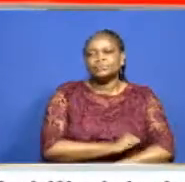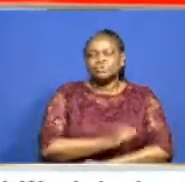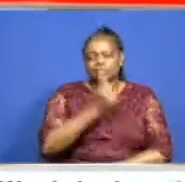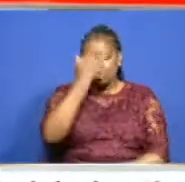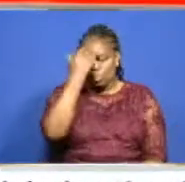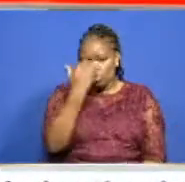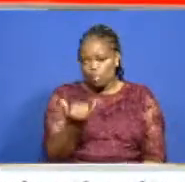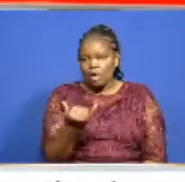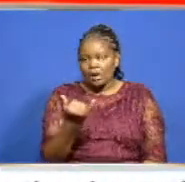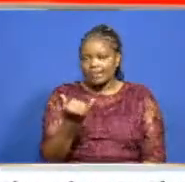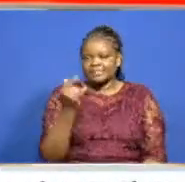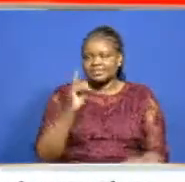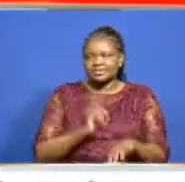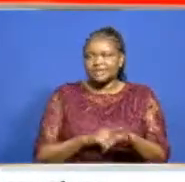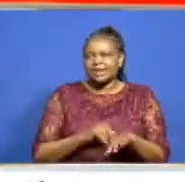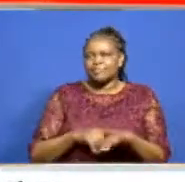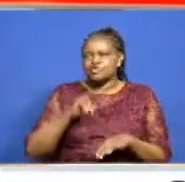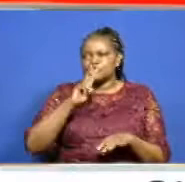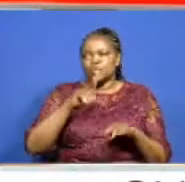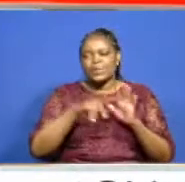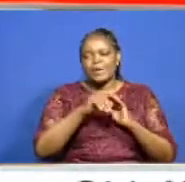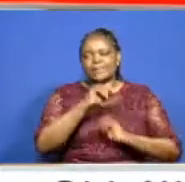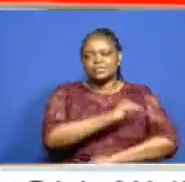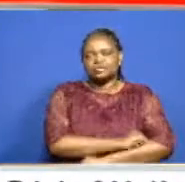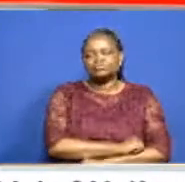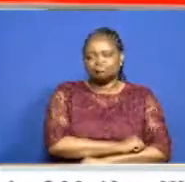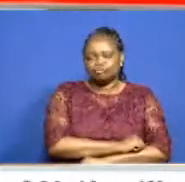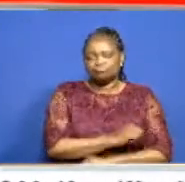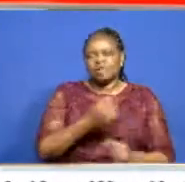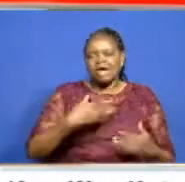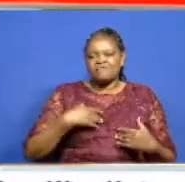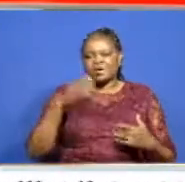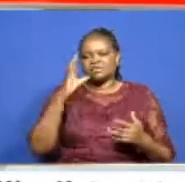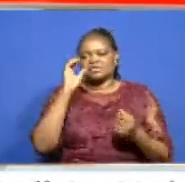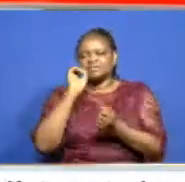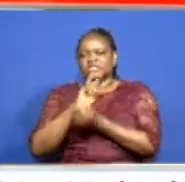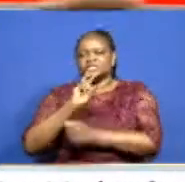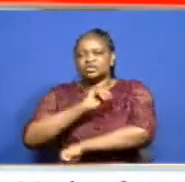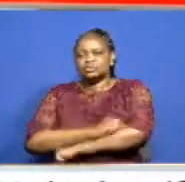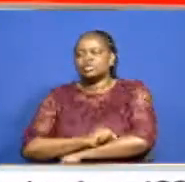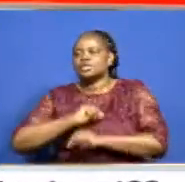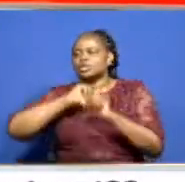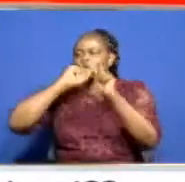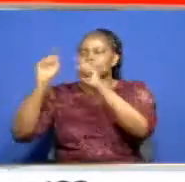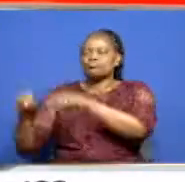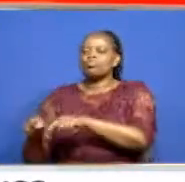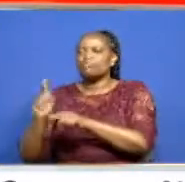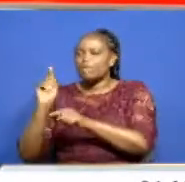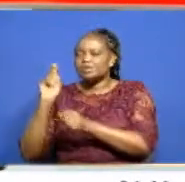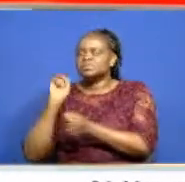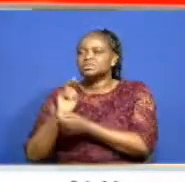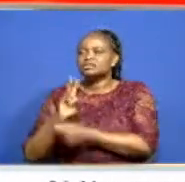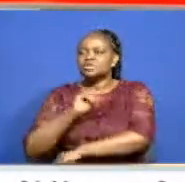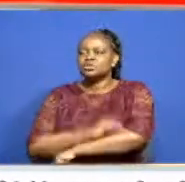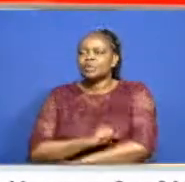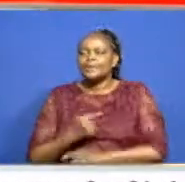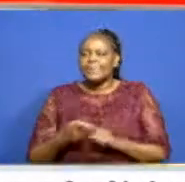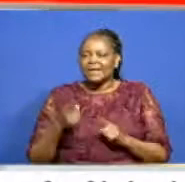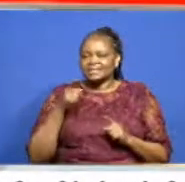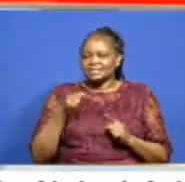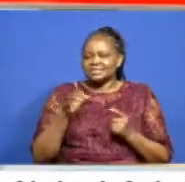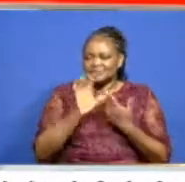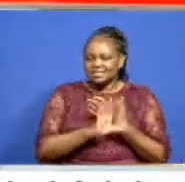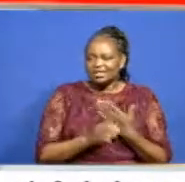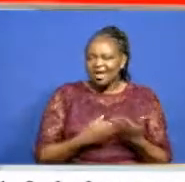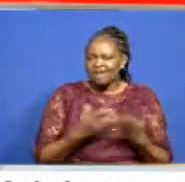least when two primary schools churn out candidates for secondary schools, they go to one secondary school. But you realize in this country that